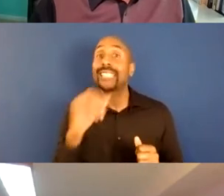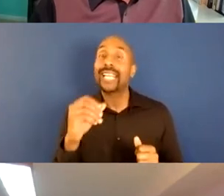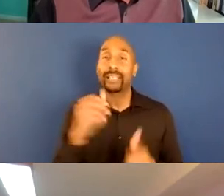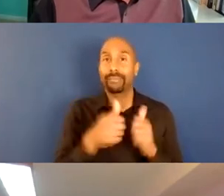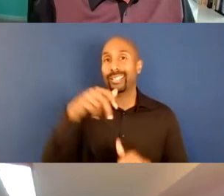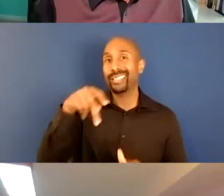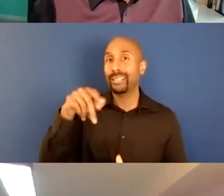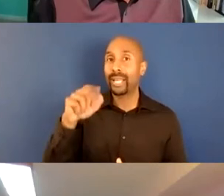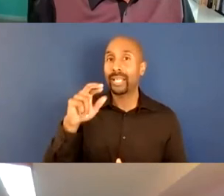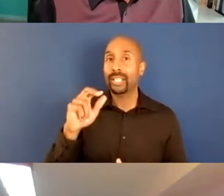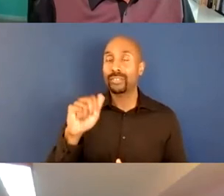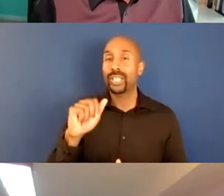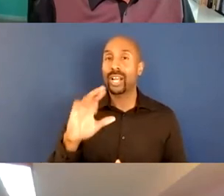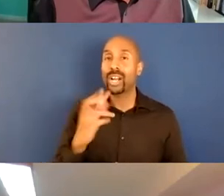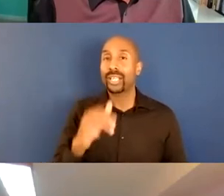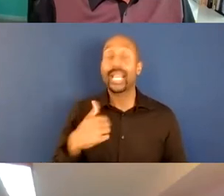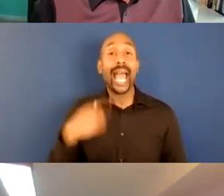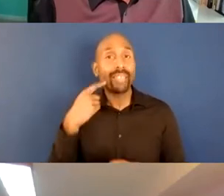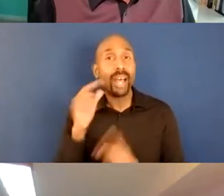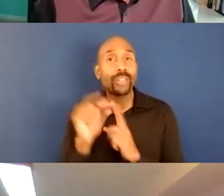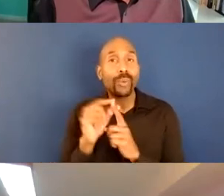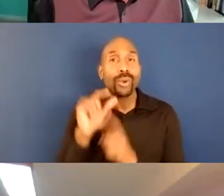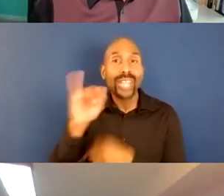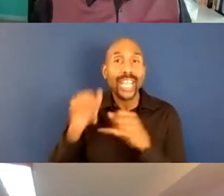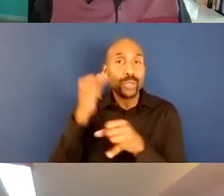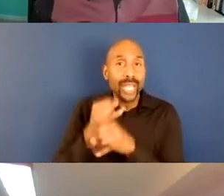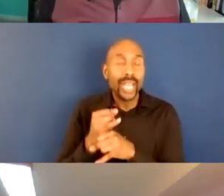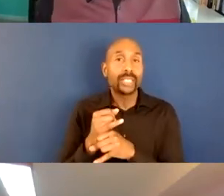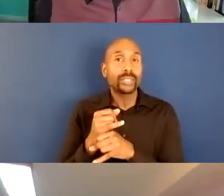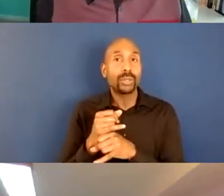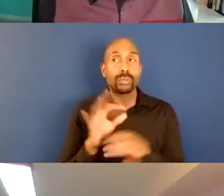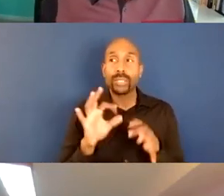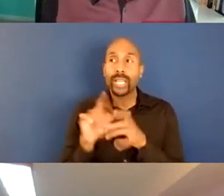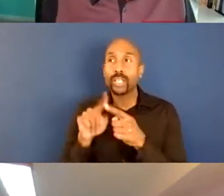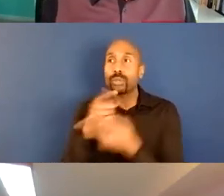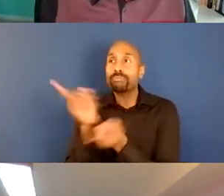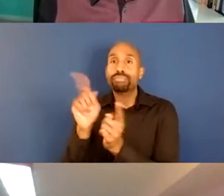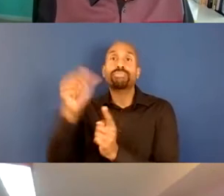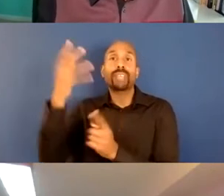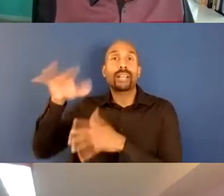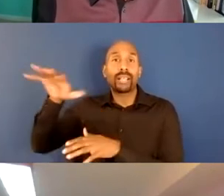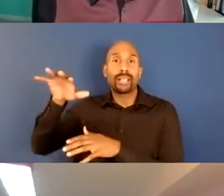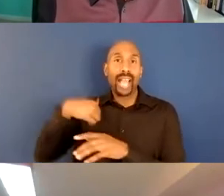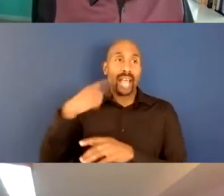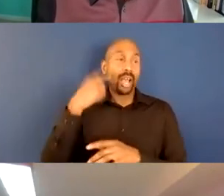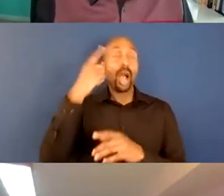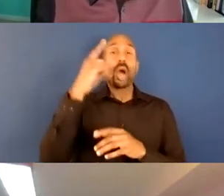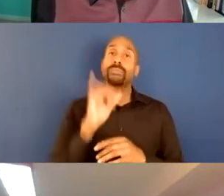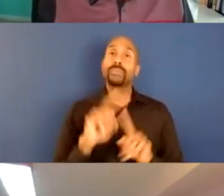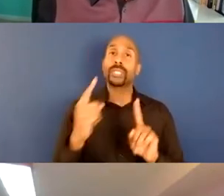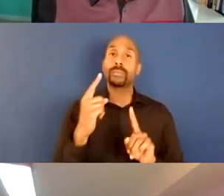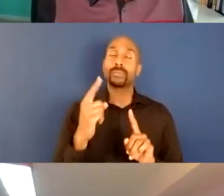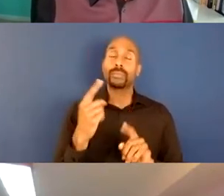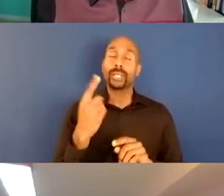something else. I thought that it was going to be something different than what it was. And in my experience